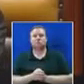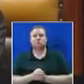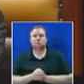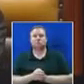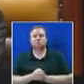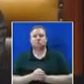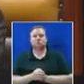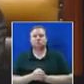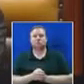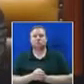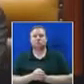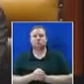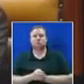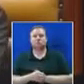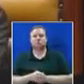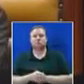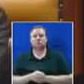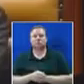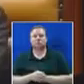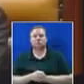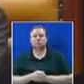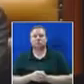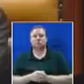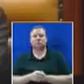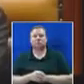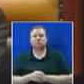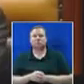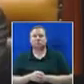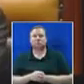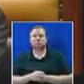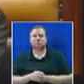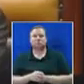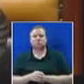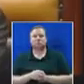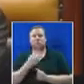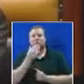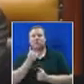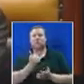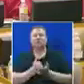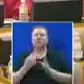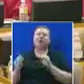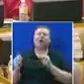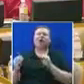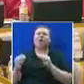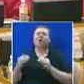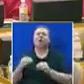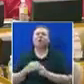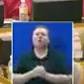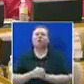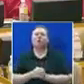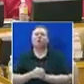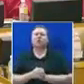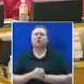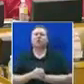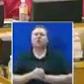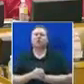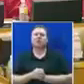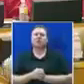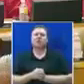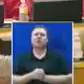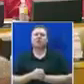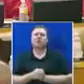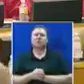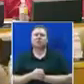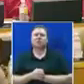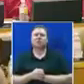Sit down. No, but we have been raising hands. Consistency. Please sit. Yeah, but recognize us. I will. Please do. I